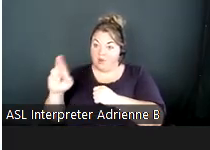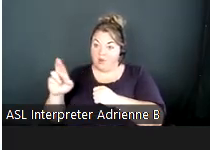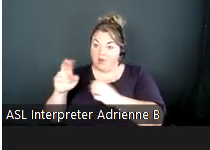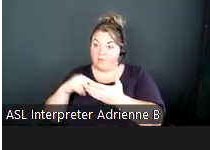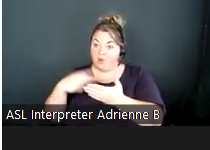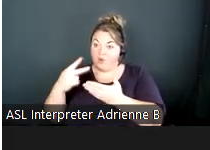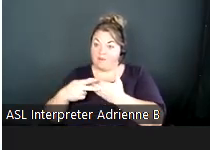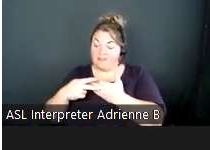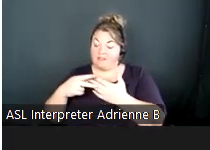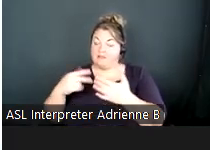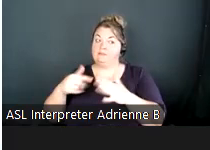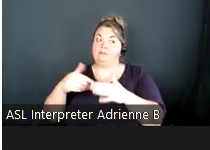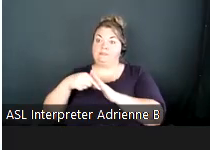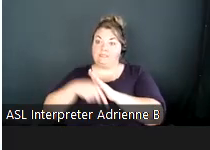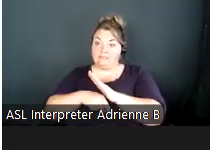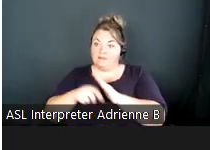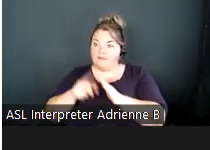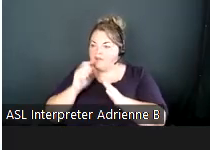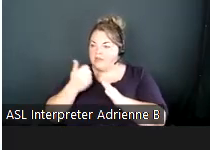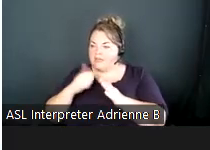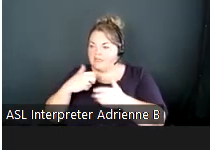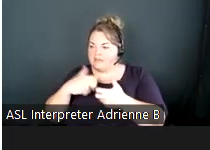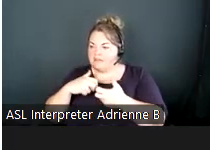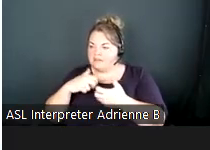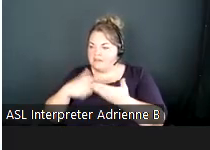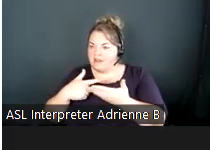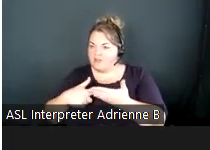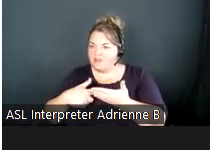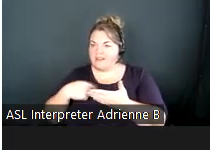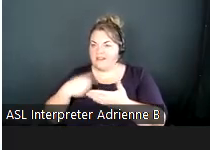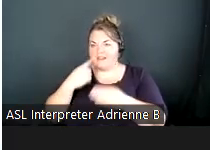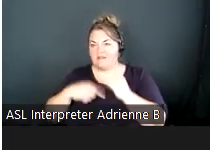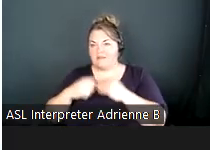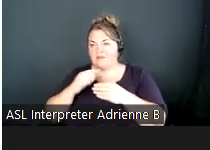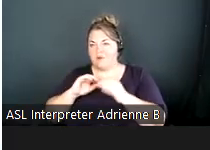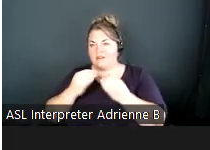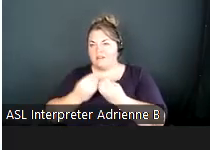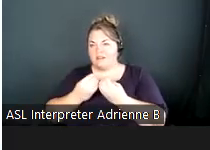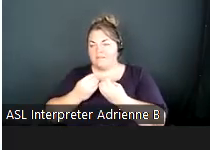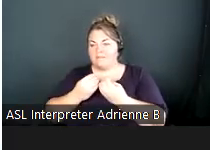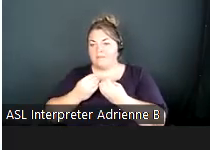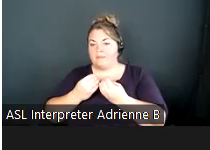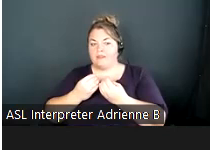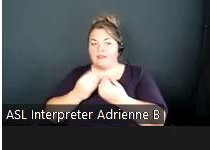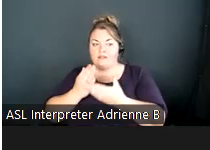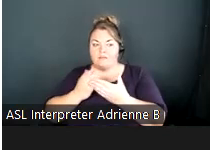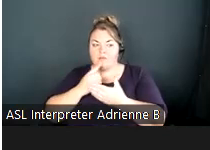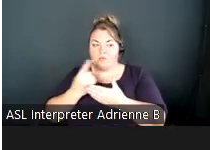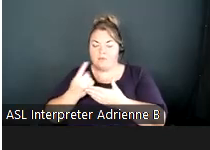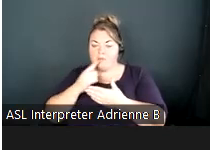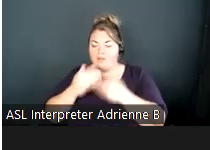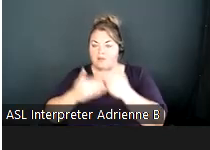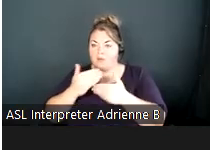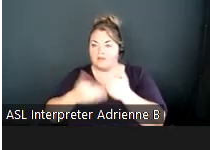bit. Has there been any discussion? I'm thinking that there's a couple of organizations, Summit Stone is one of them. We're in the process of